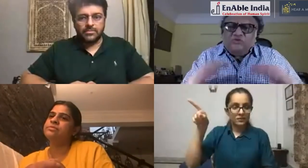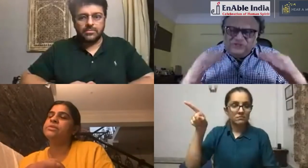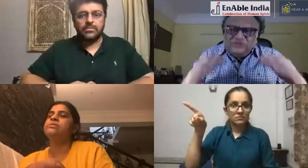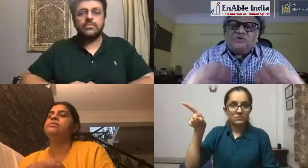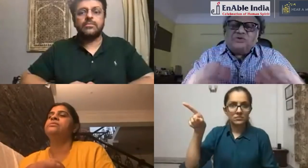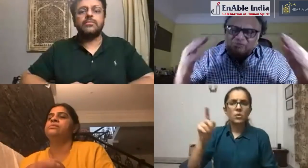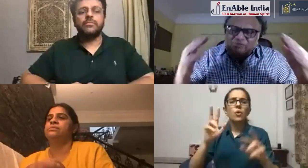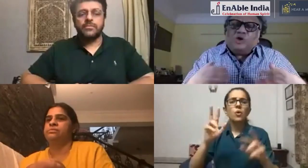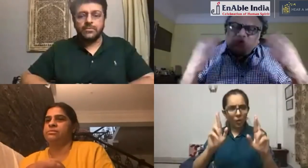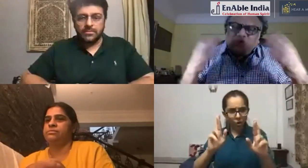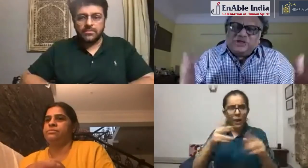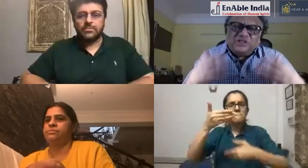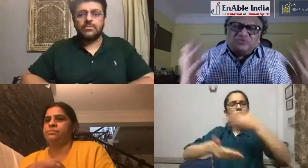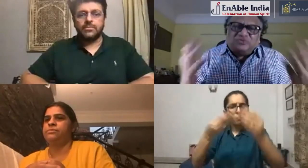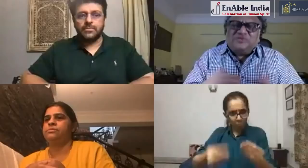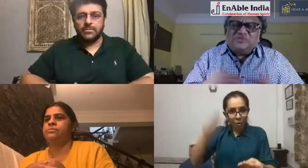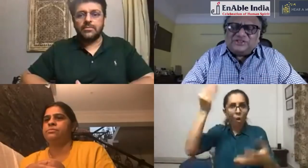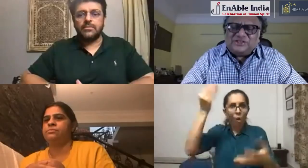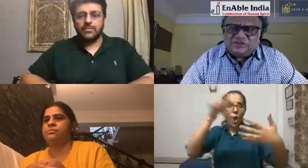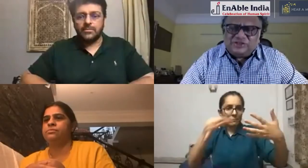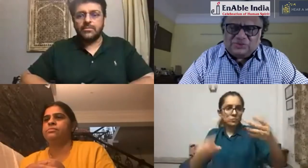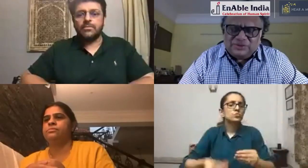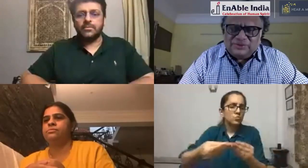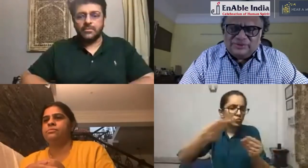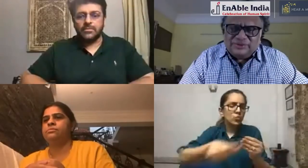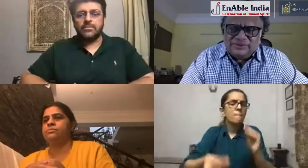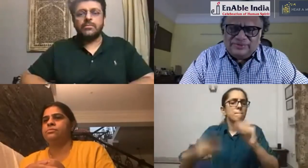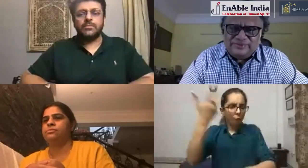So we should have more choices for the vaccine soon.